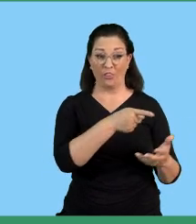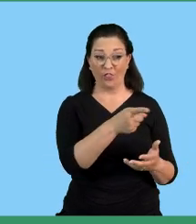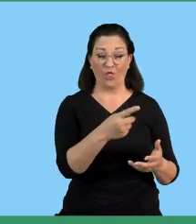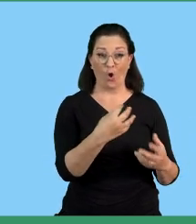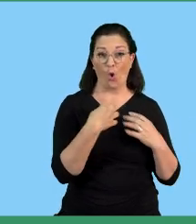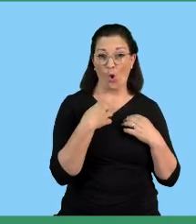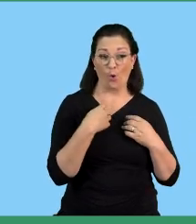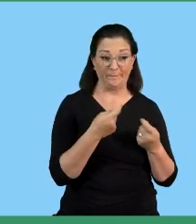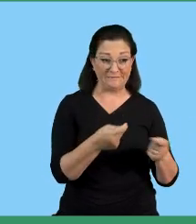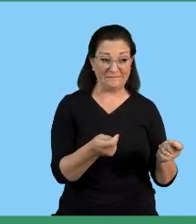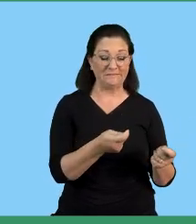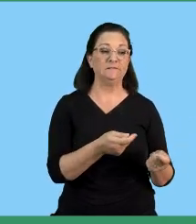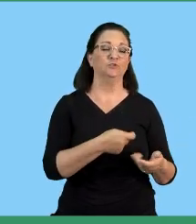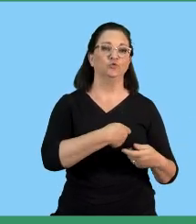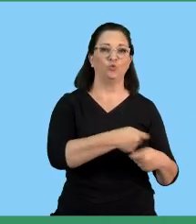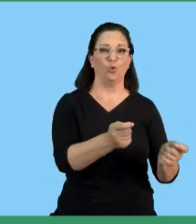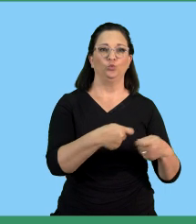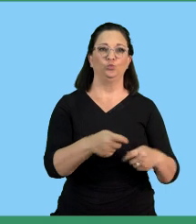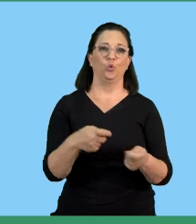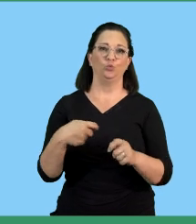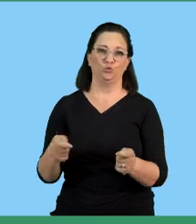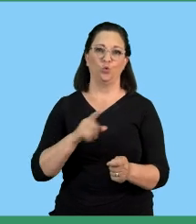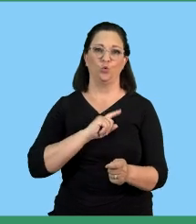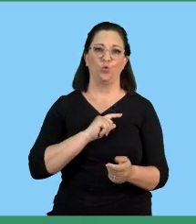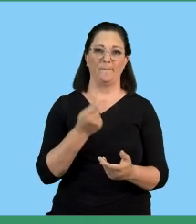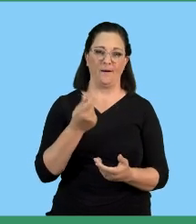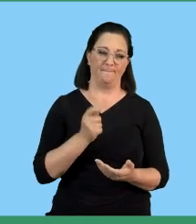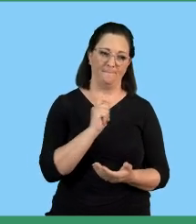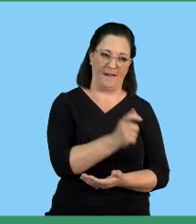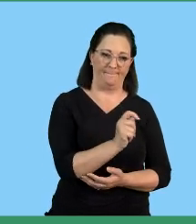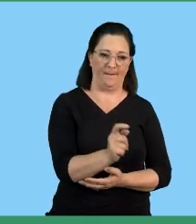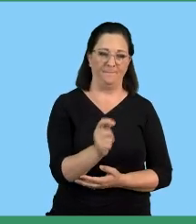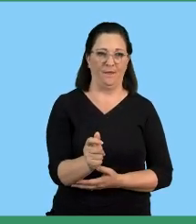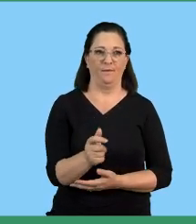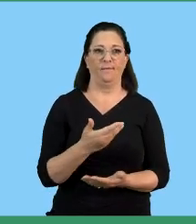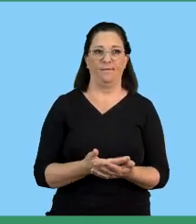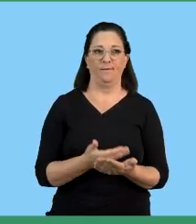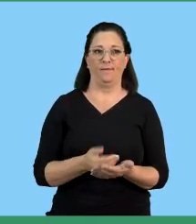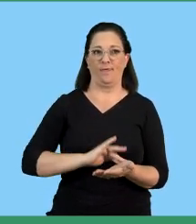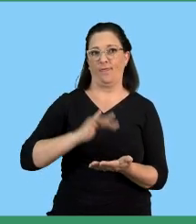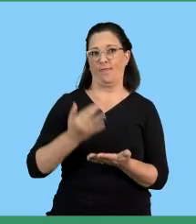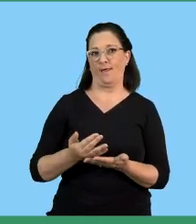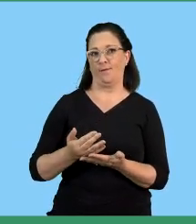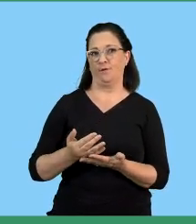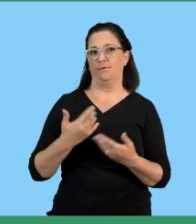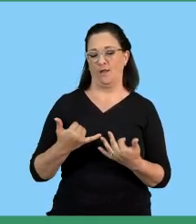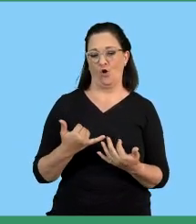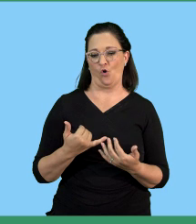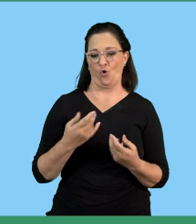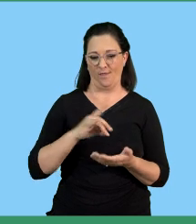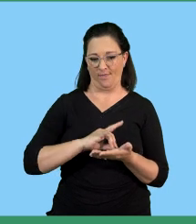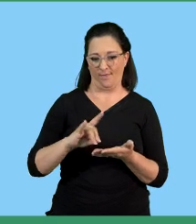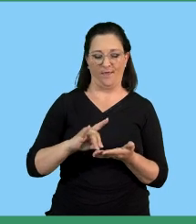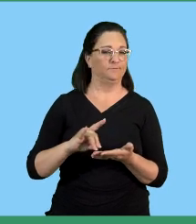the business. So all the assets are sold to pay creditors due to what? To lack of capital or cash flow. Here's a tip